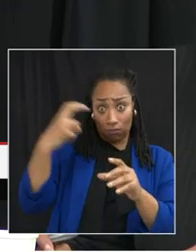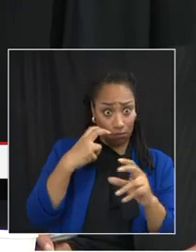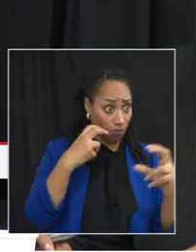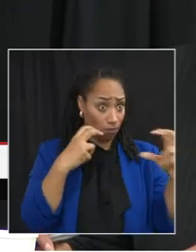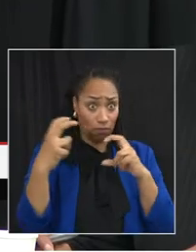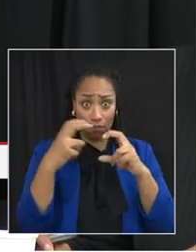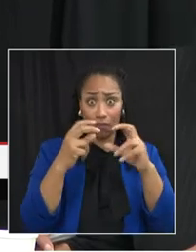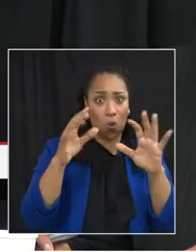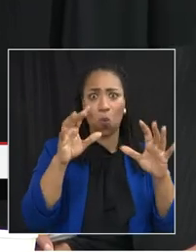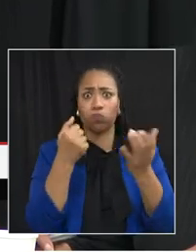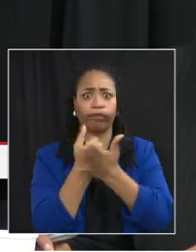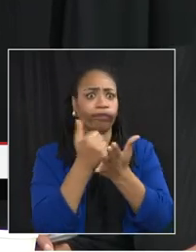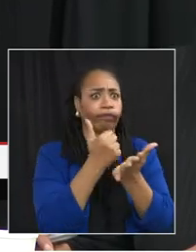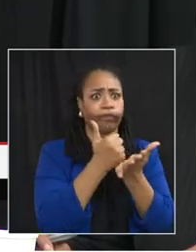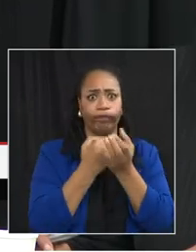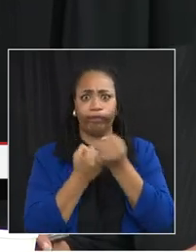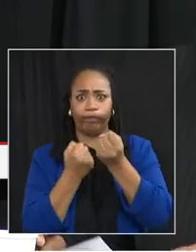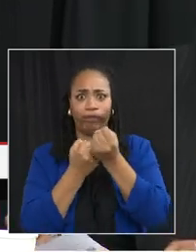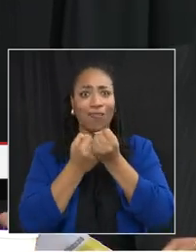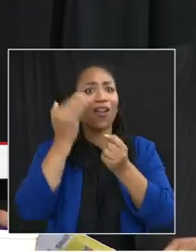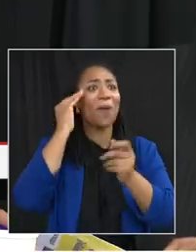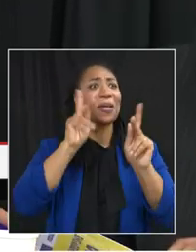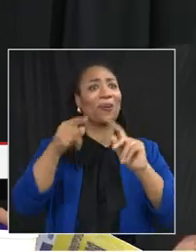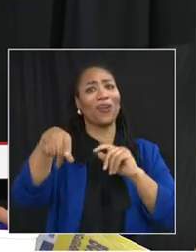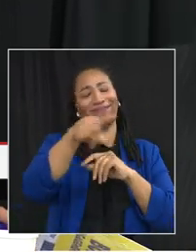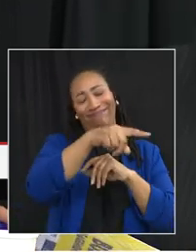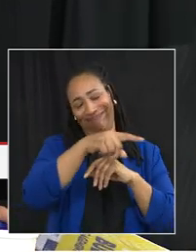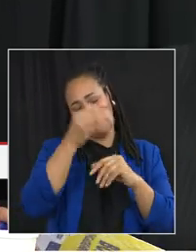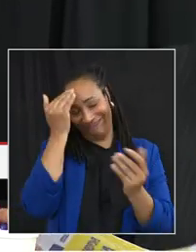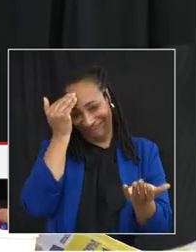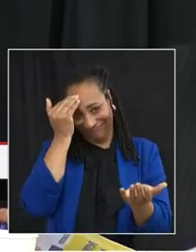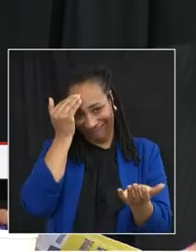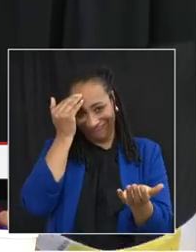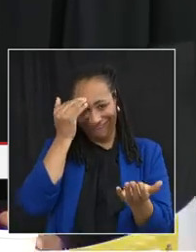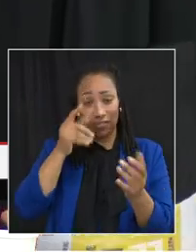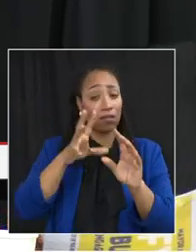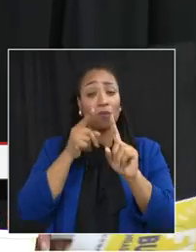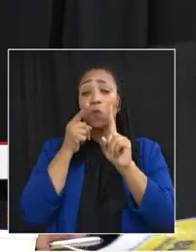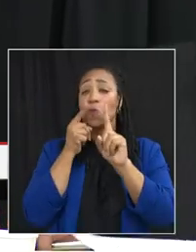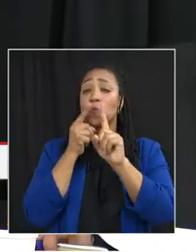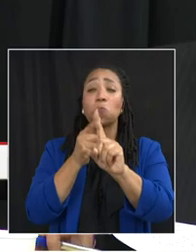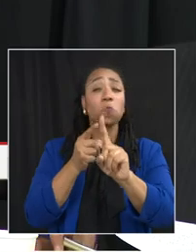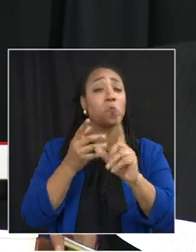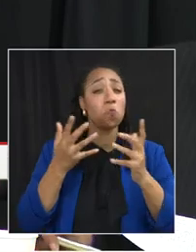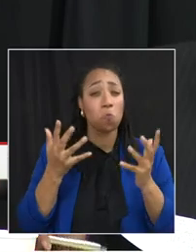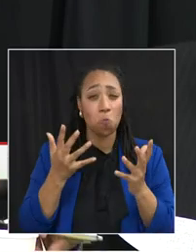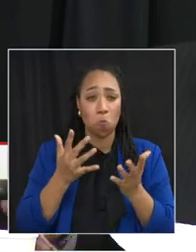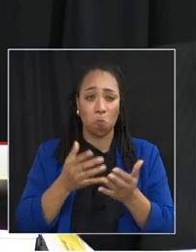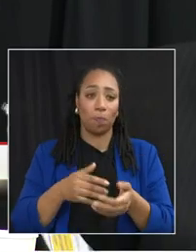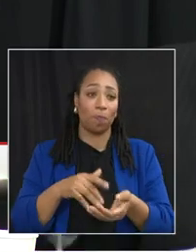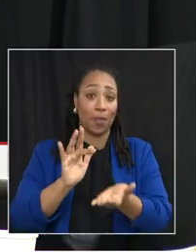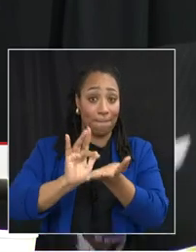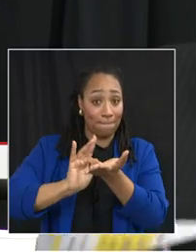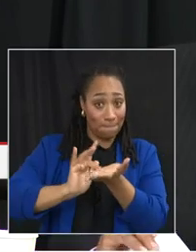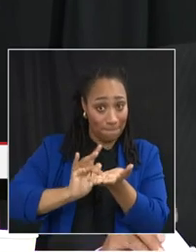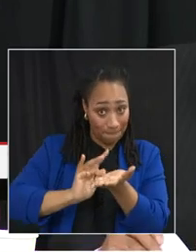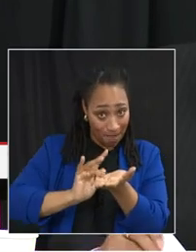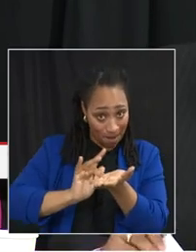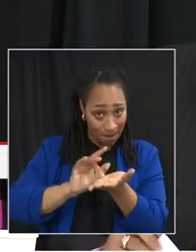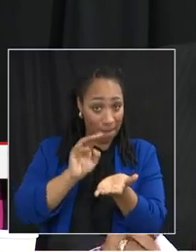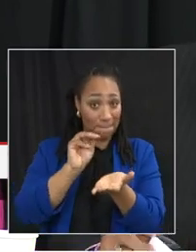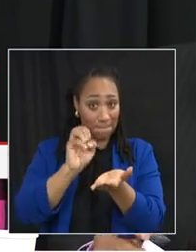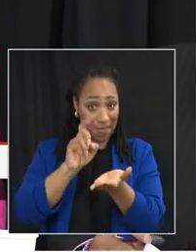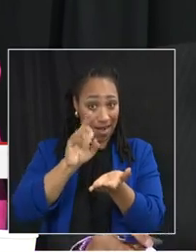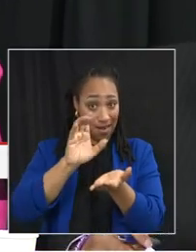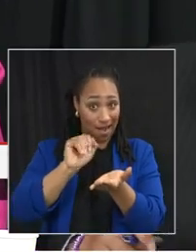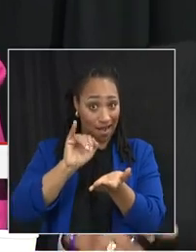them. But this issue about Medicaid is important. Like most of our senior community is supported